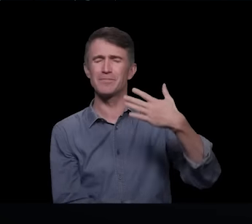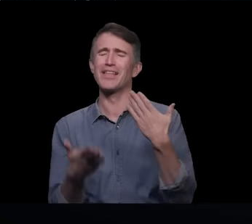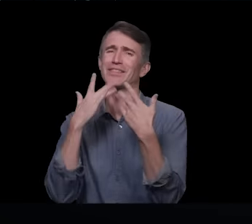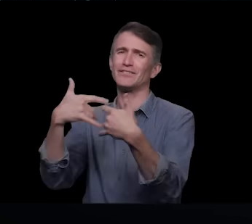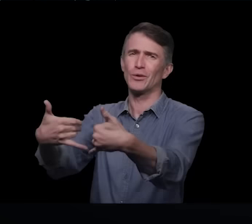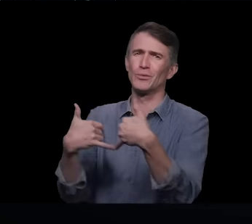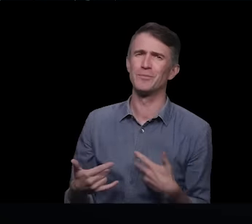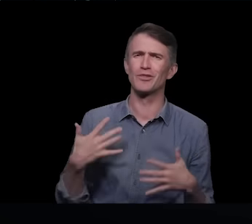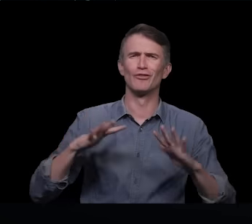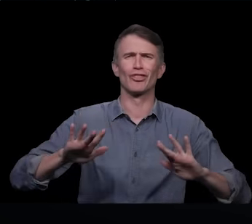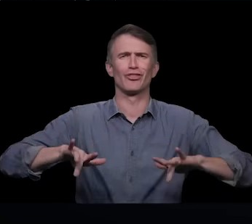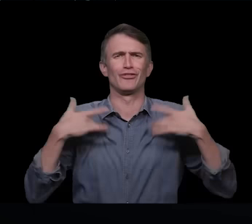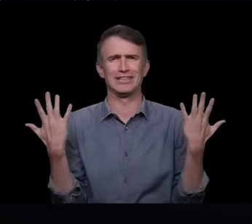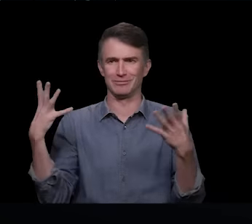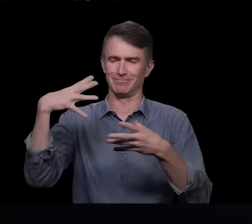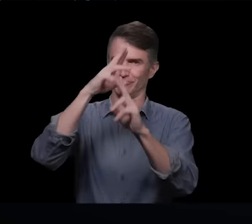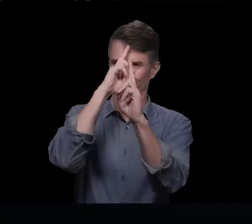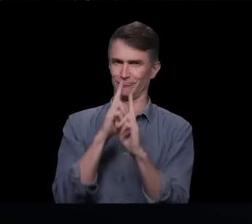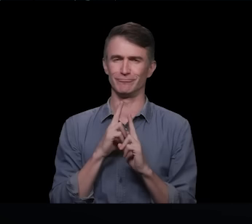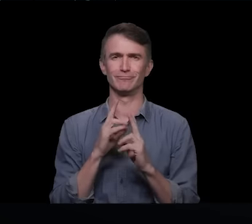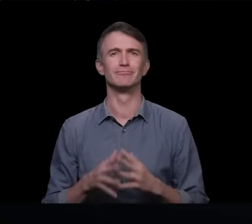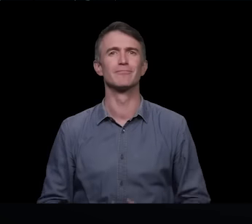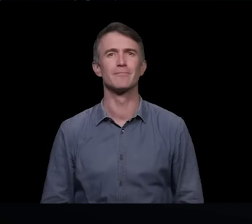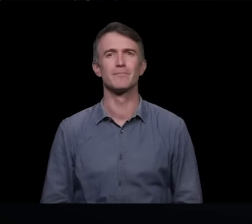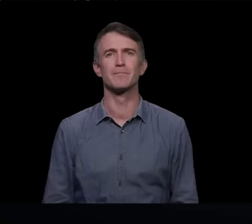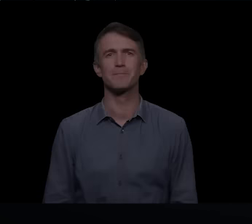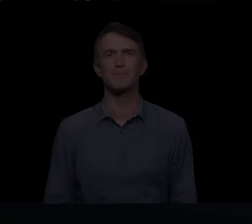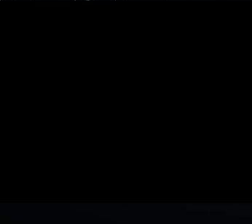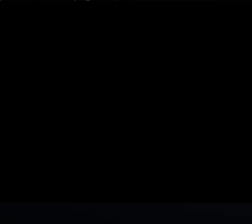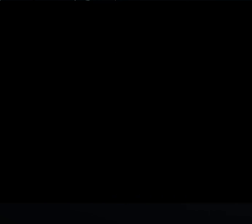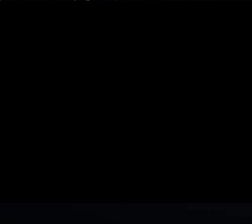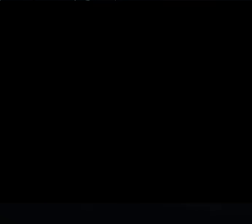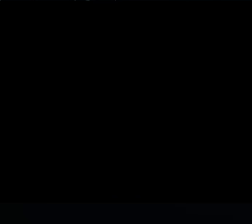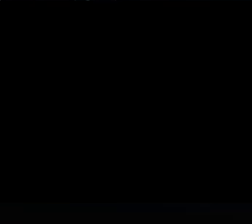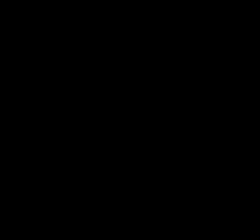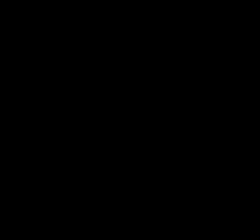this award. We're thrilled to have our work recognized. Vimeo.